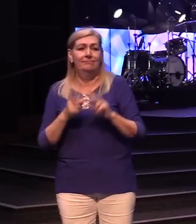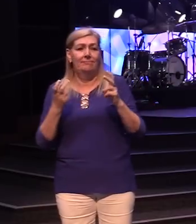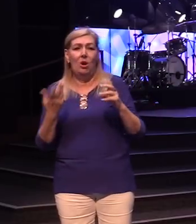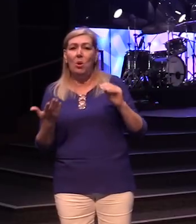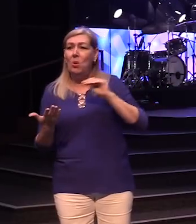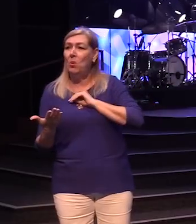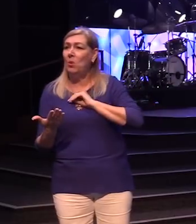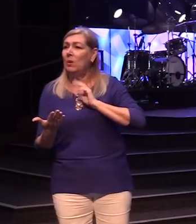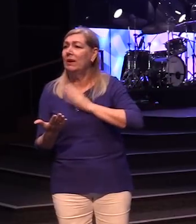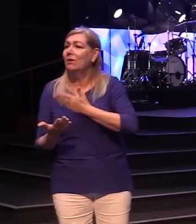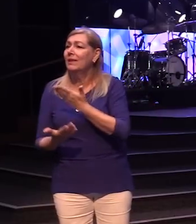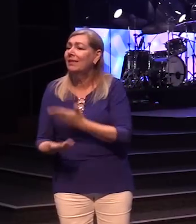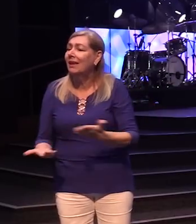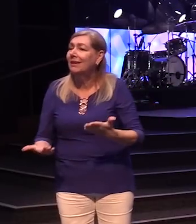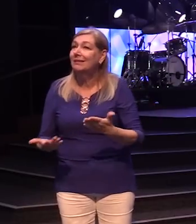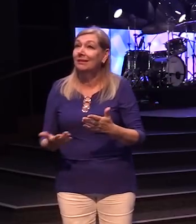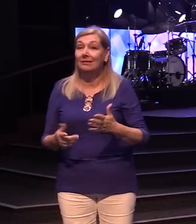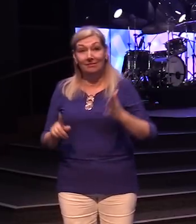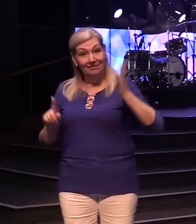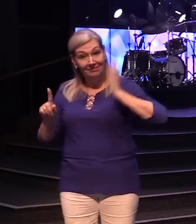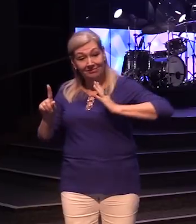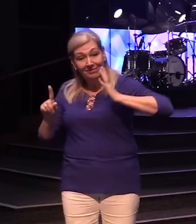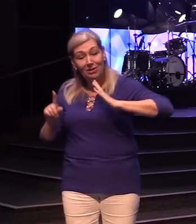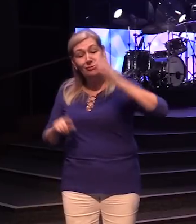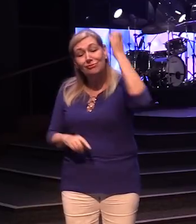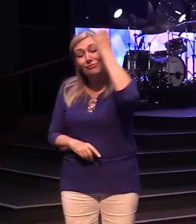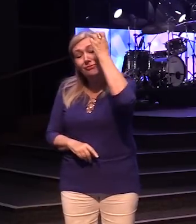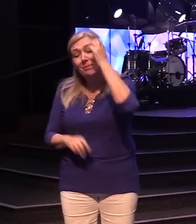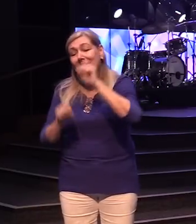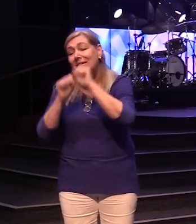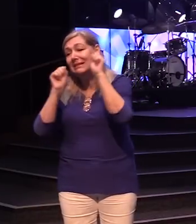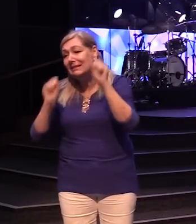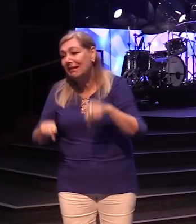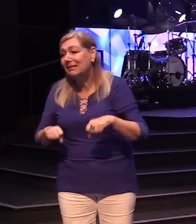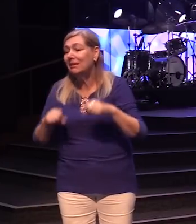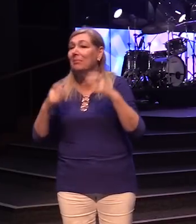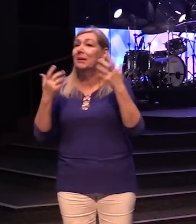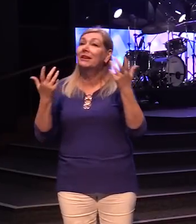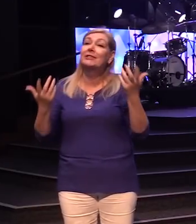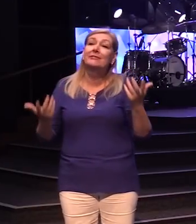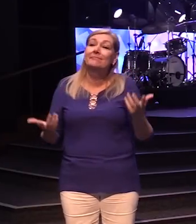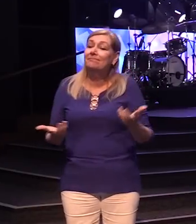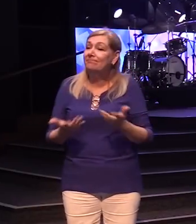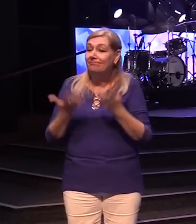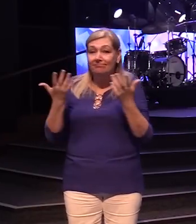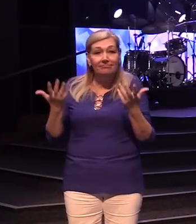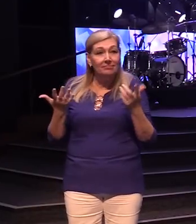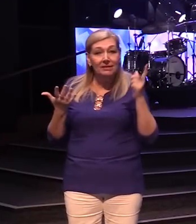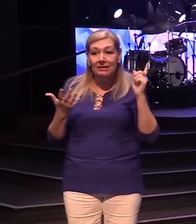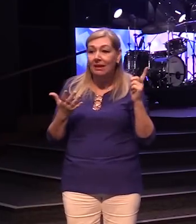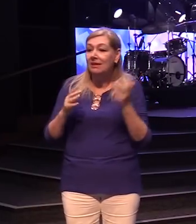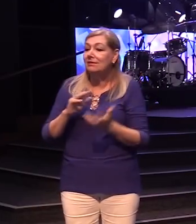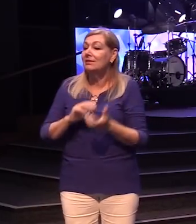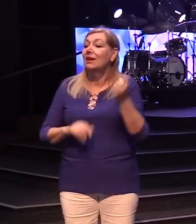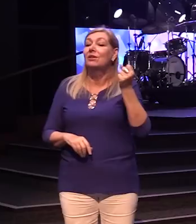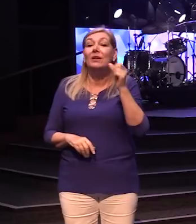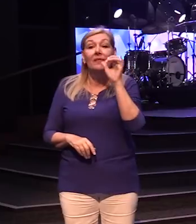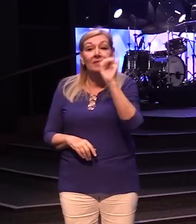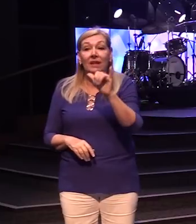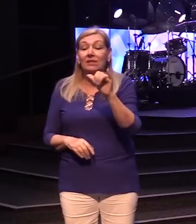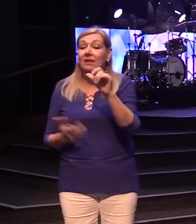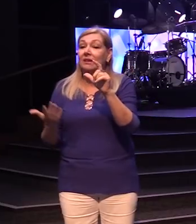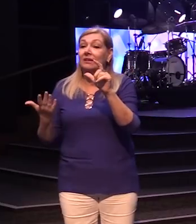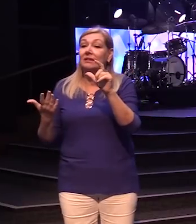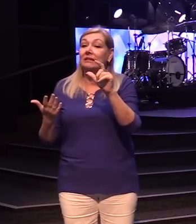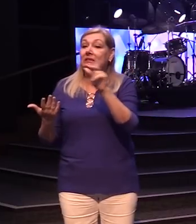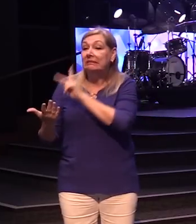The European system of serf, of being serfs, that the lord of the manor